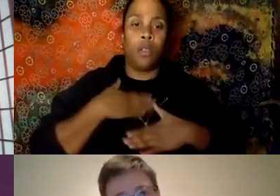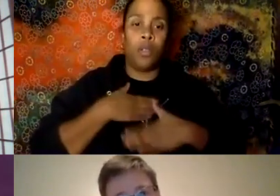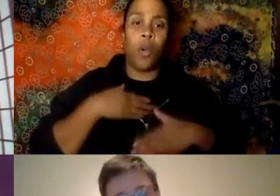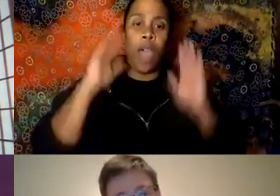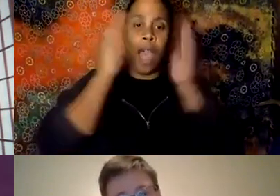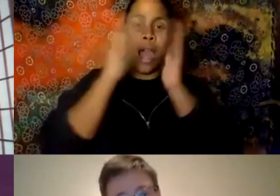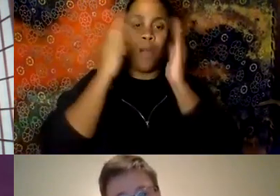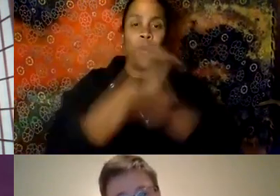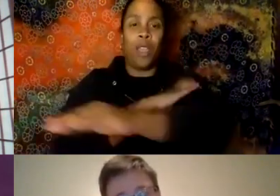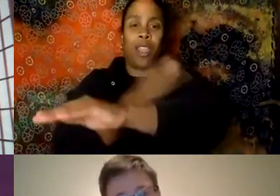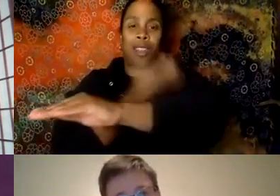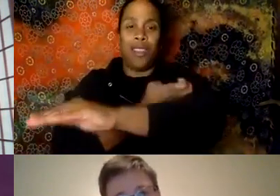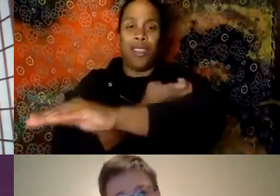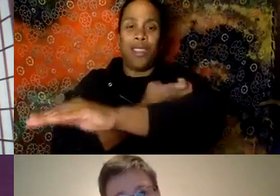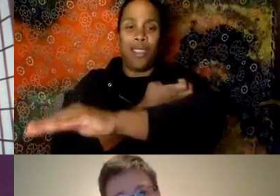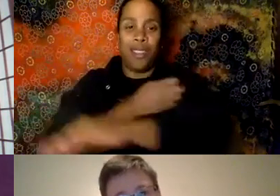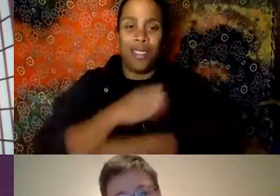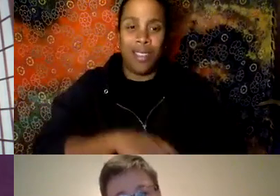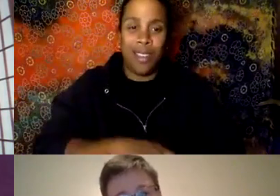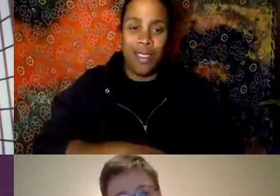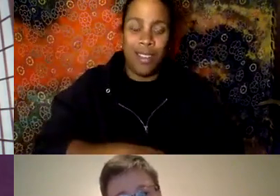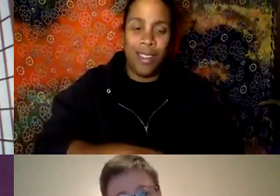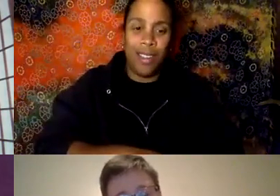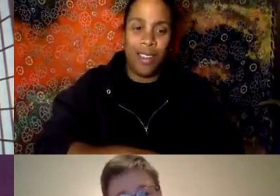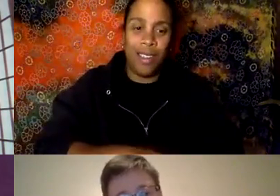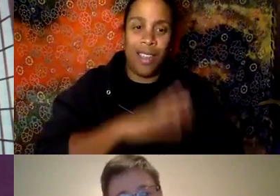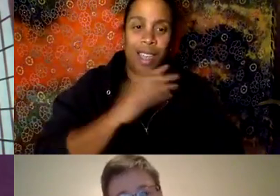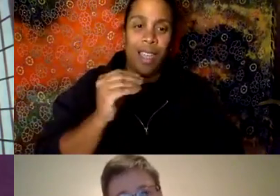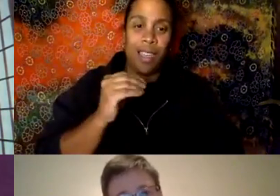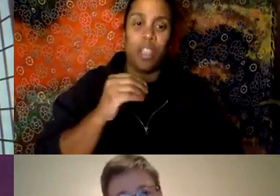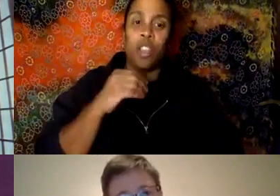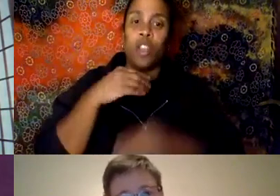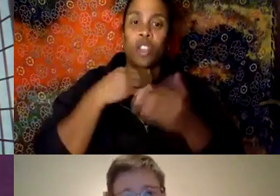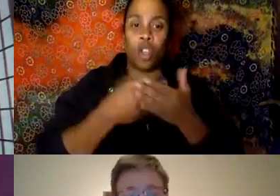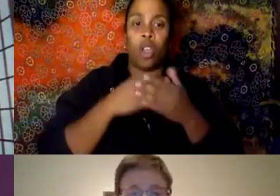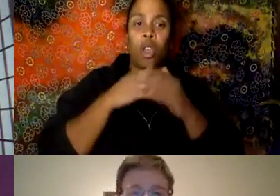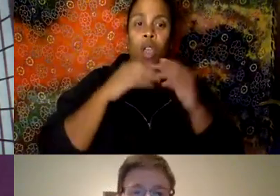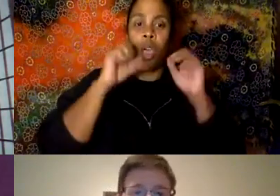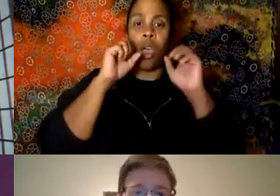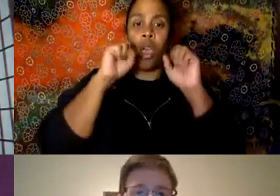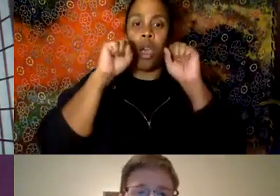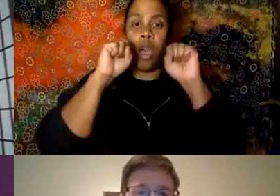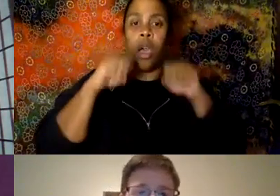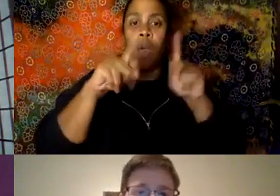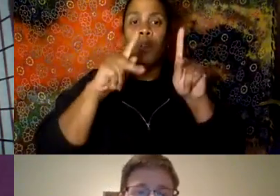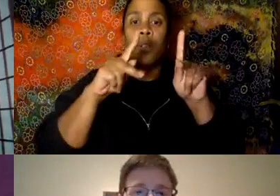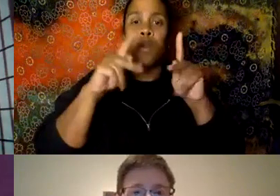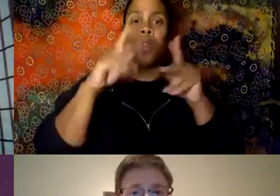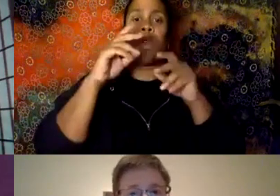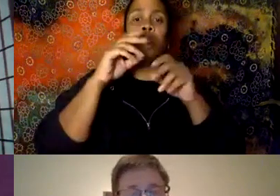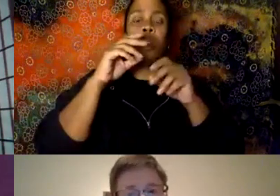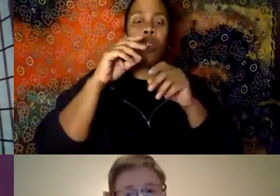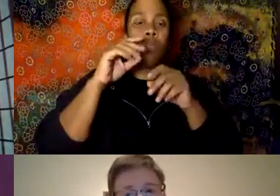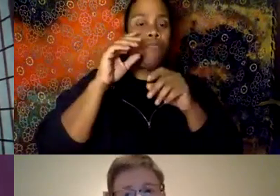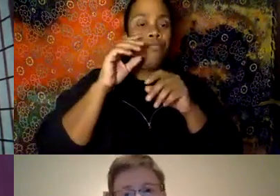Halloween energies. And it's a great opportunity to create and think about what you